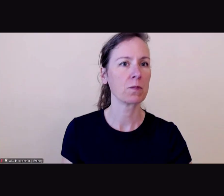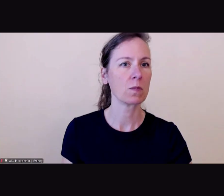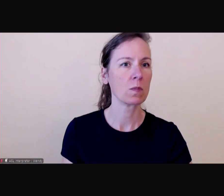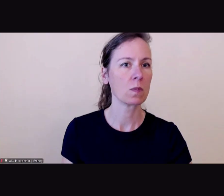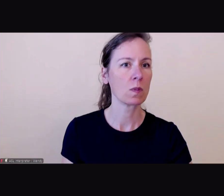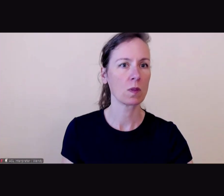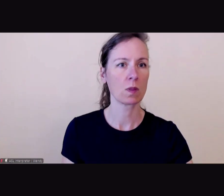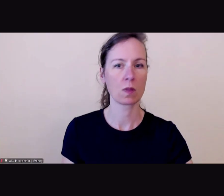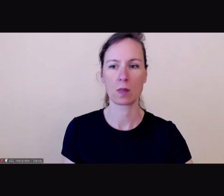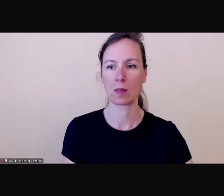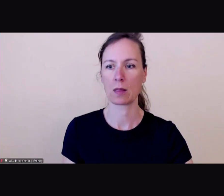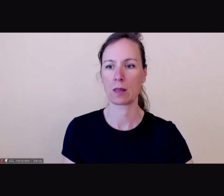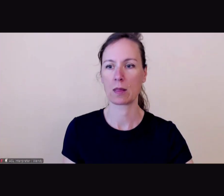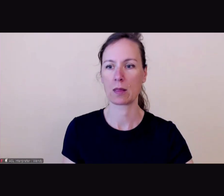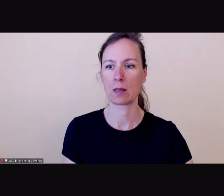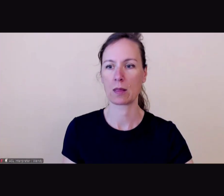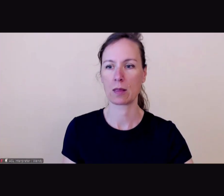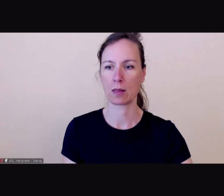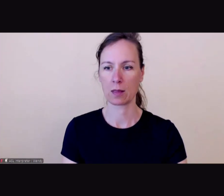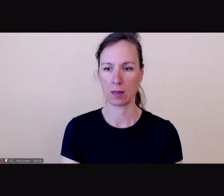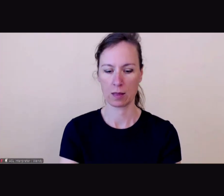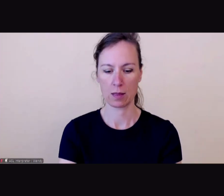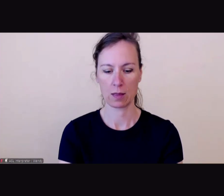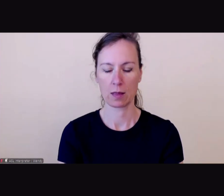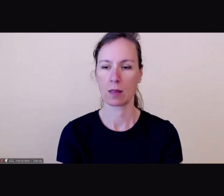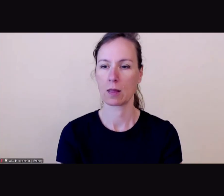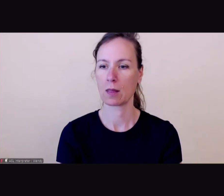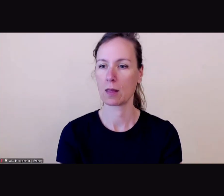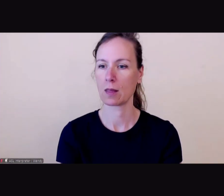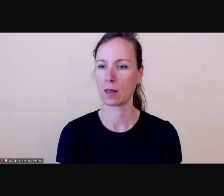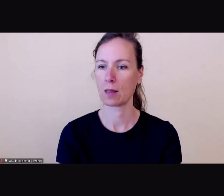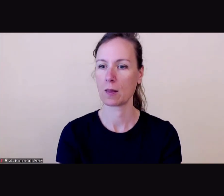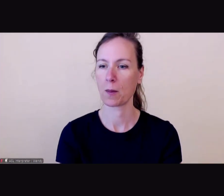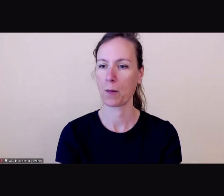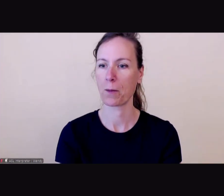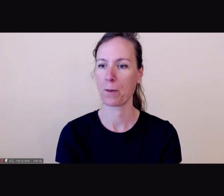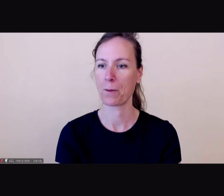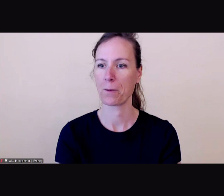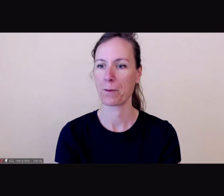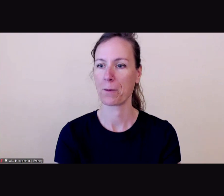Going over our budget, can I get go for the agenda?